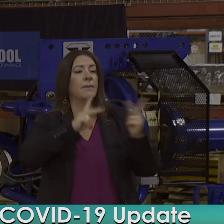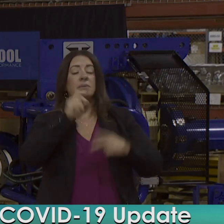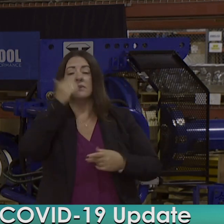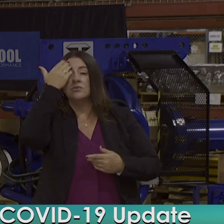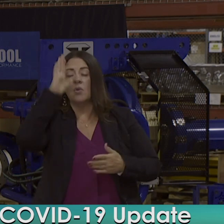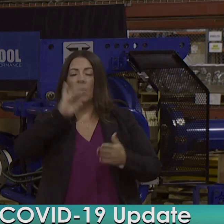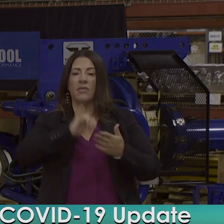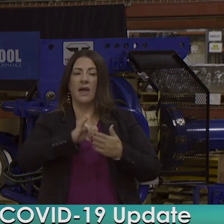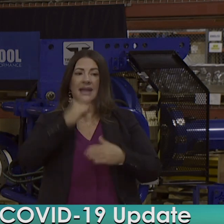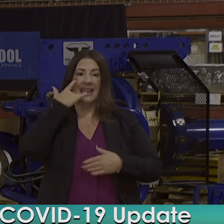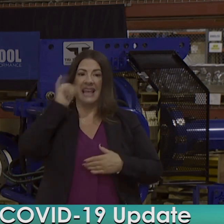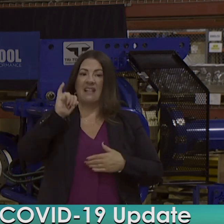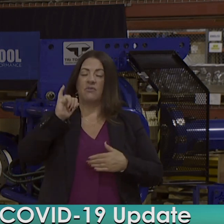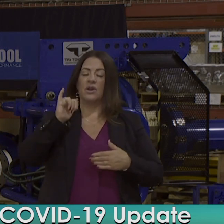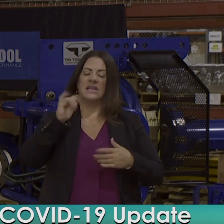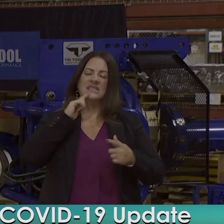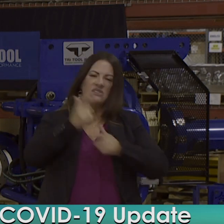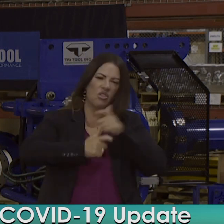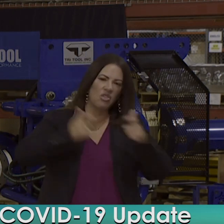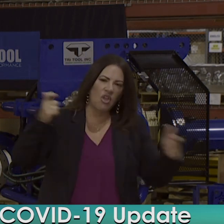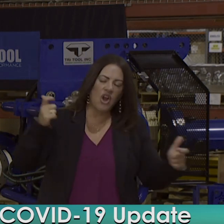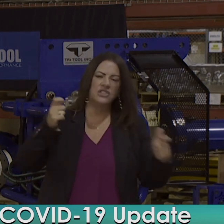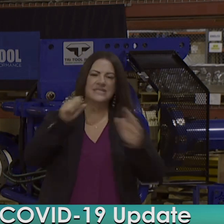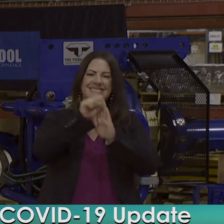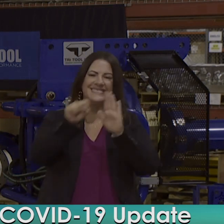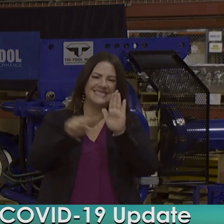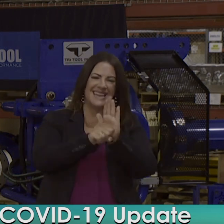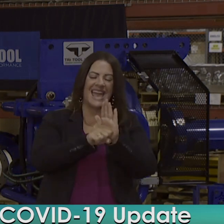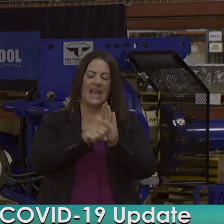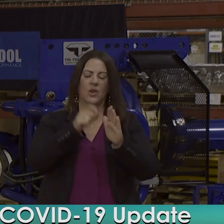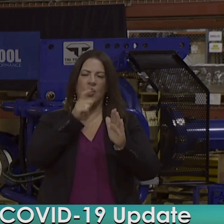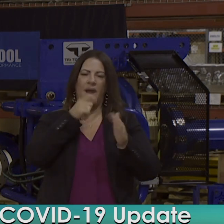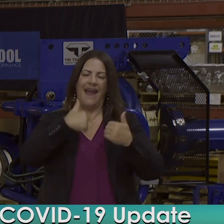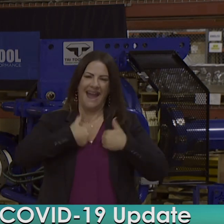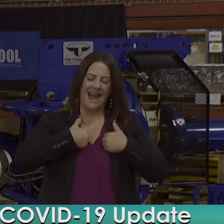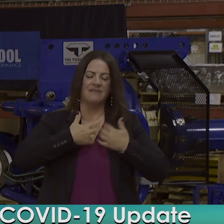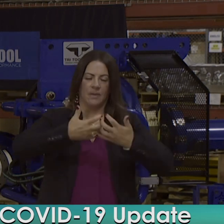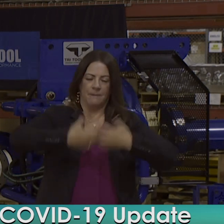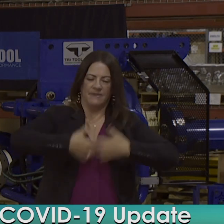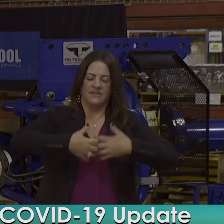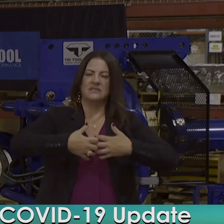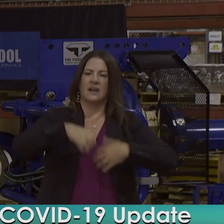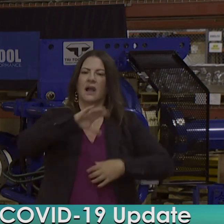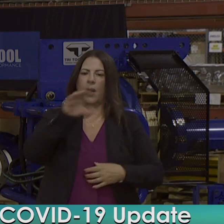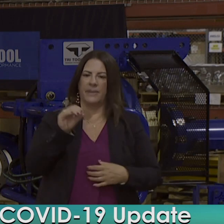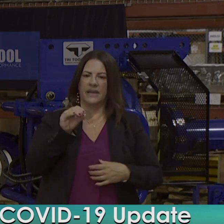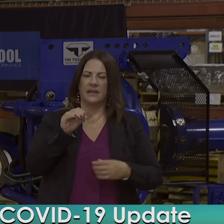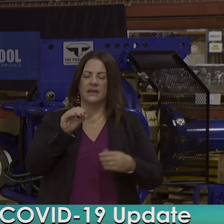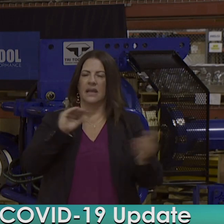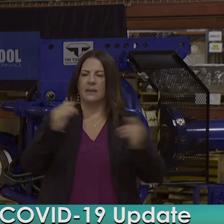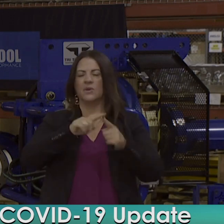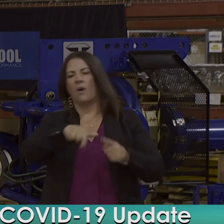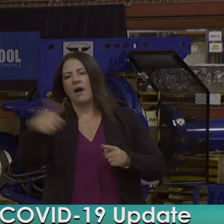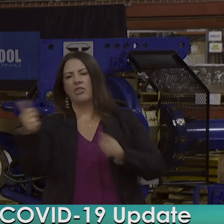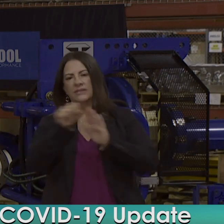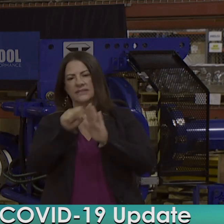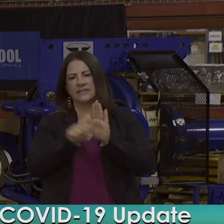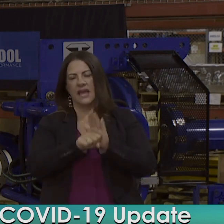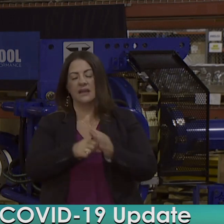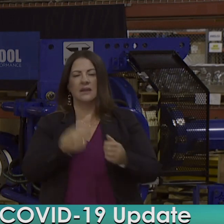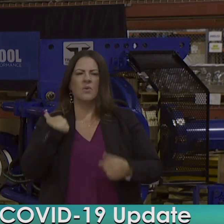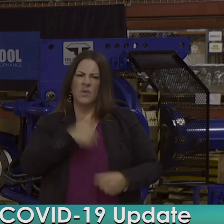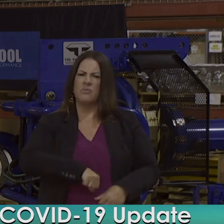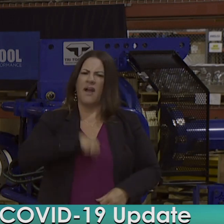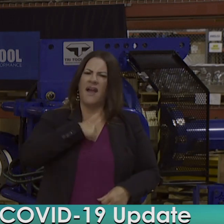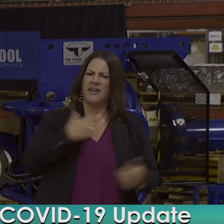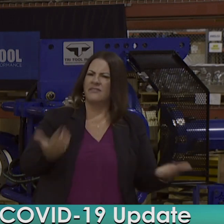is the largest manufacturing state in the United States of America. It's a point of pride for many of us that live here, work